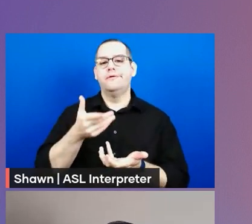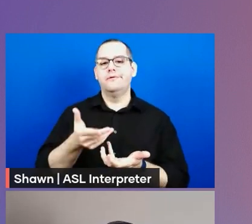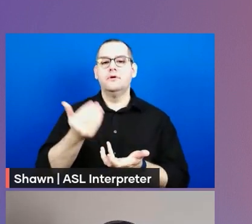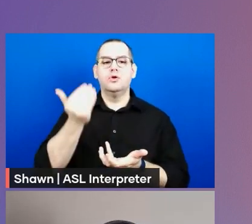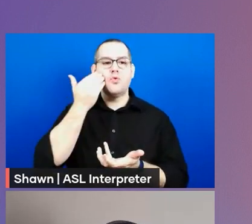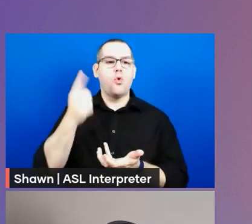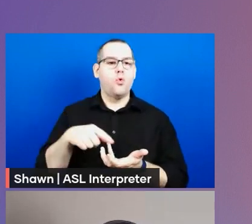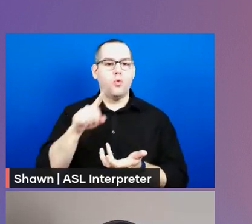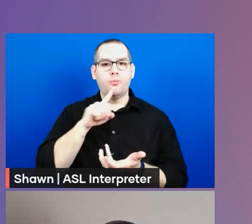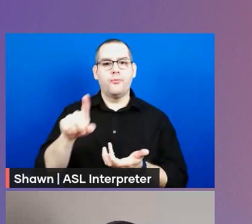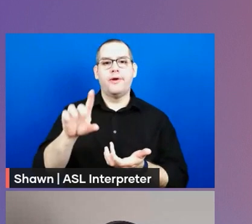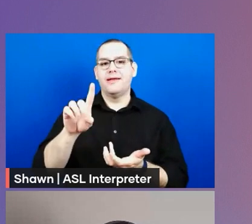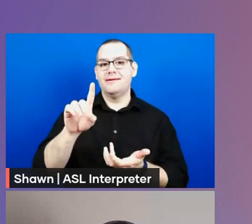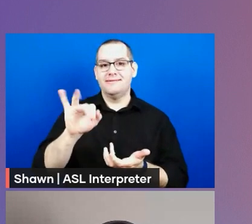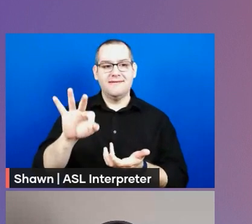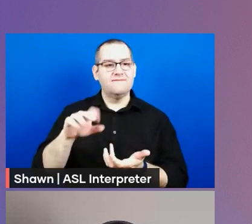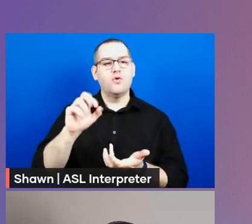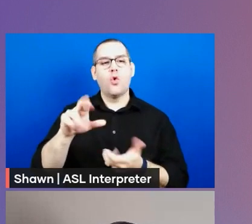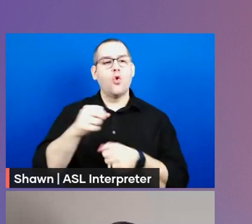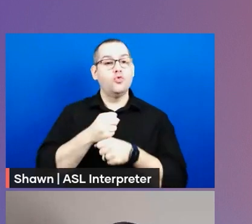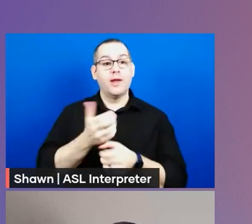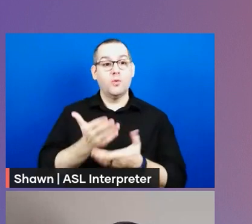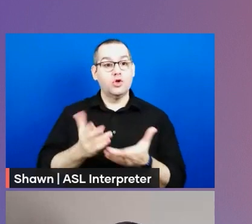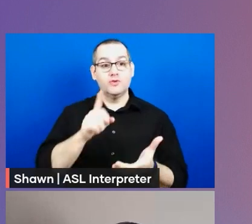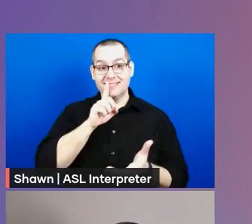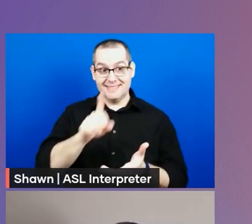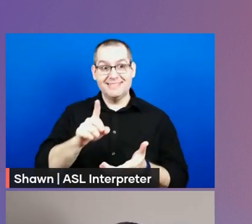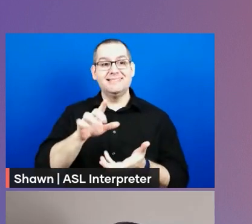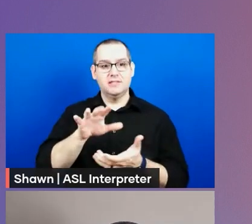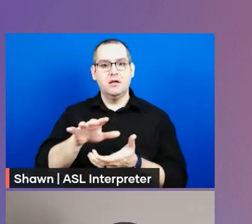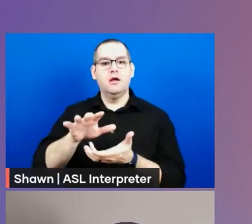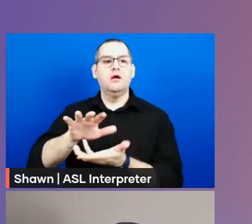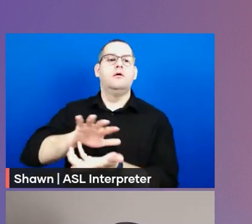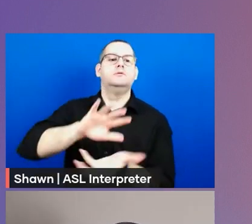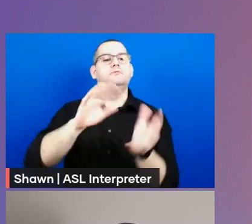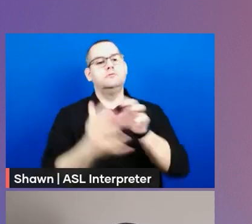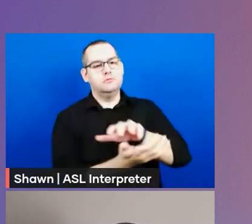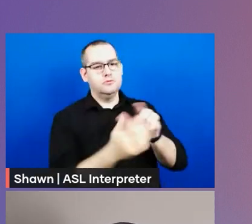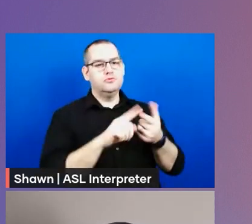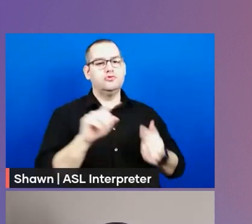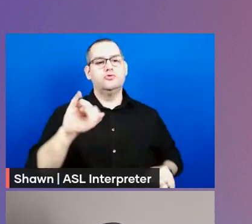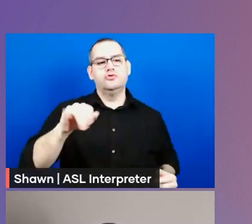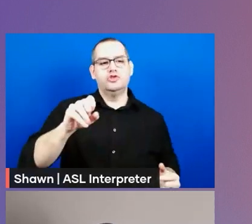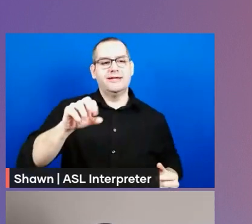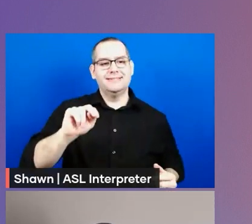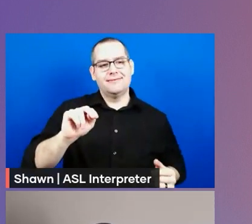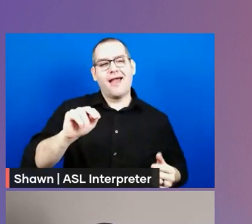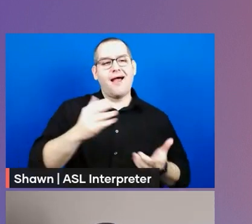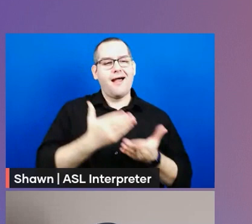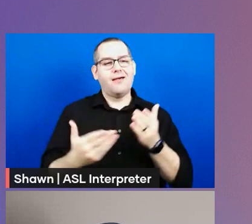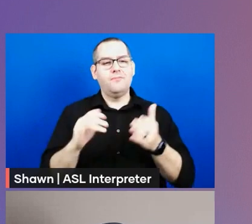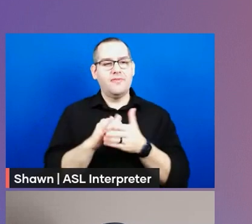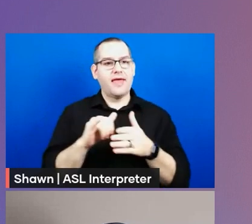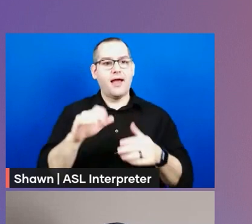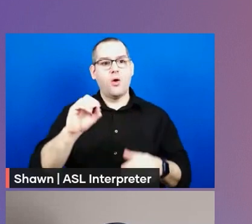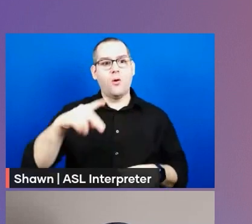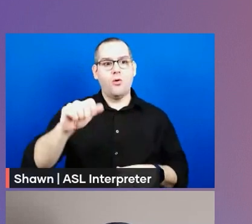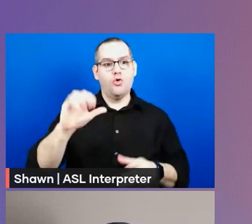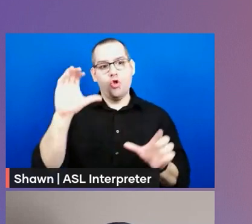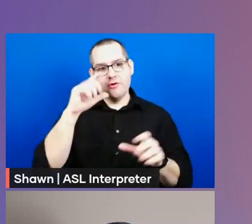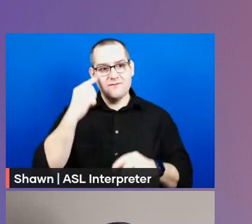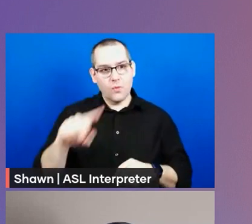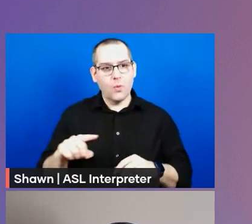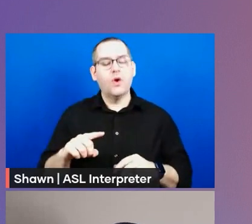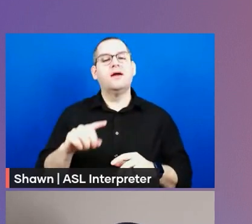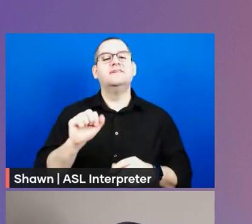diff or created resources are going to be, we can actually convert that to that JSON object that Open Policy Agent is looking for, and then we can